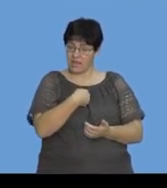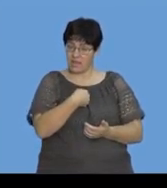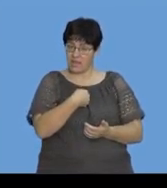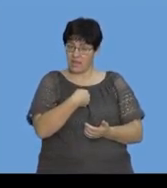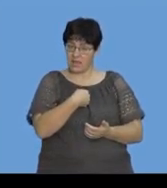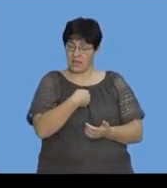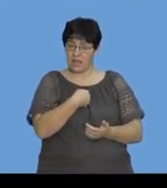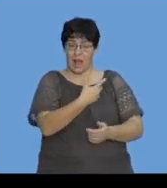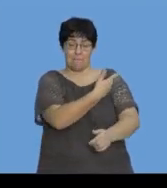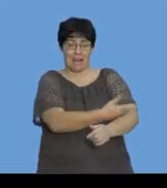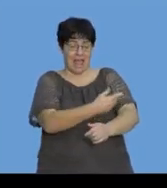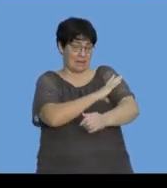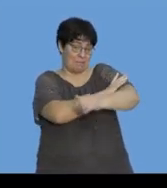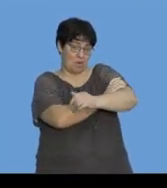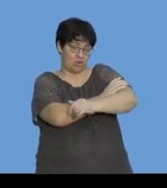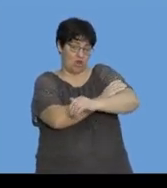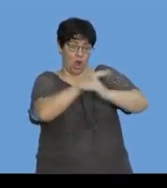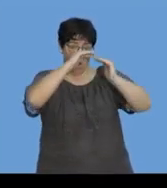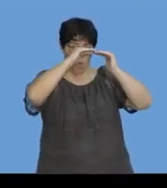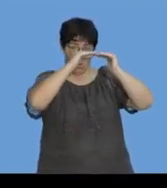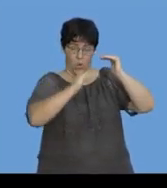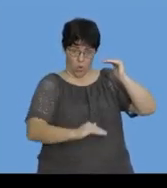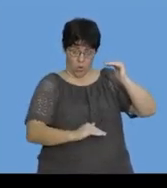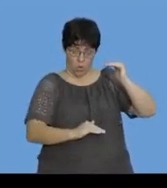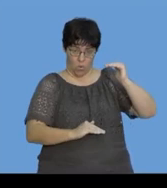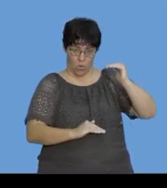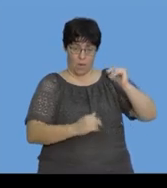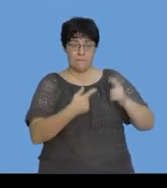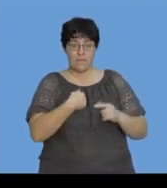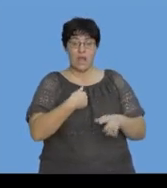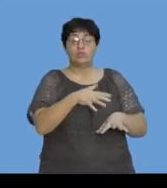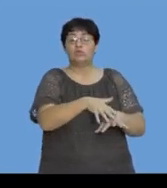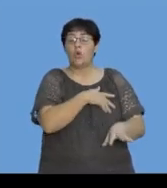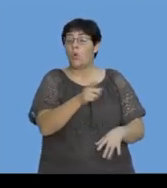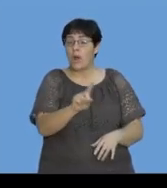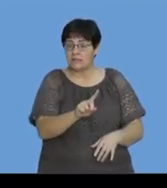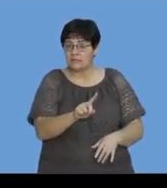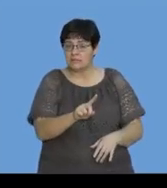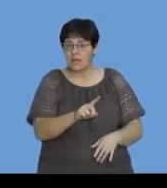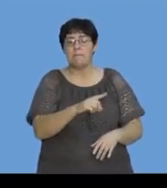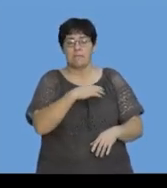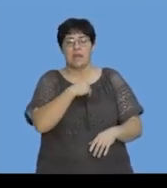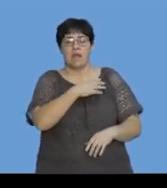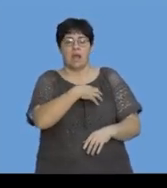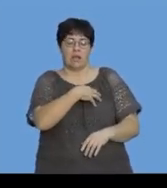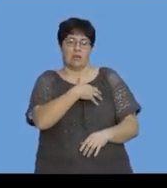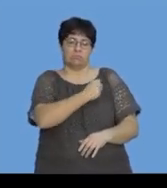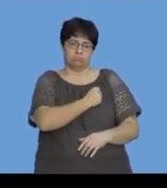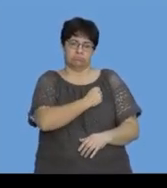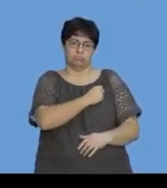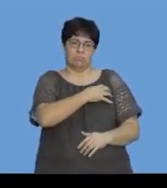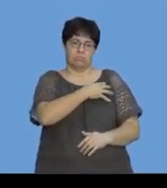if I lower my blood pressure, what will I slow down? The